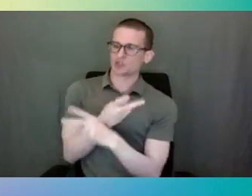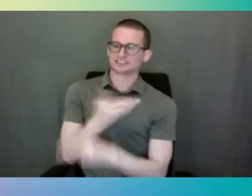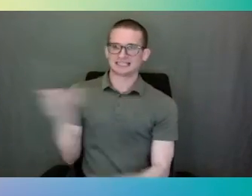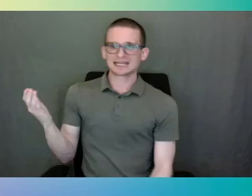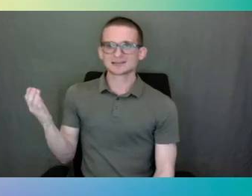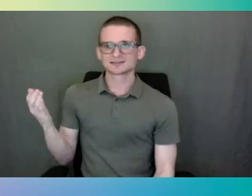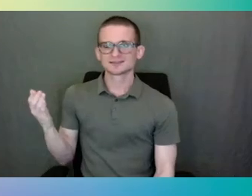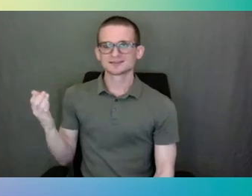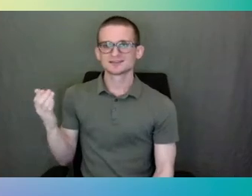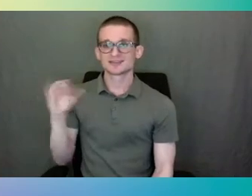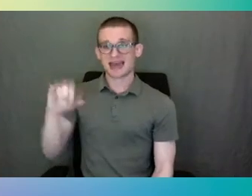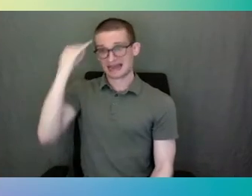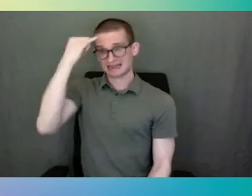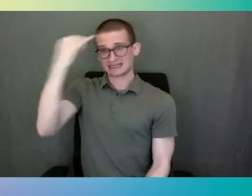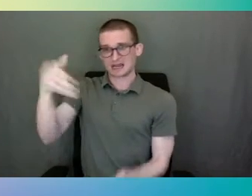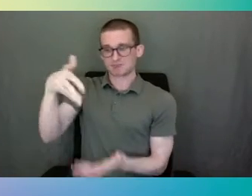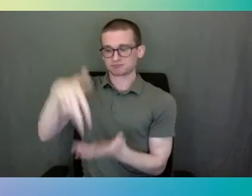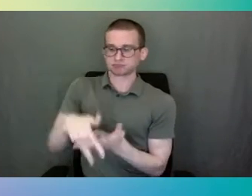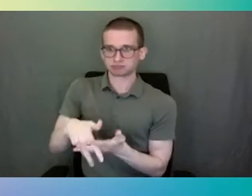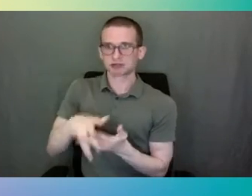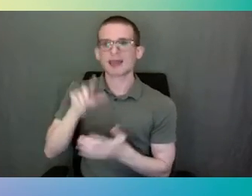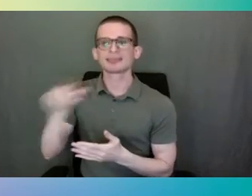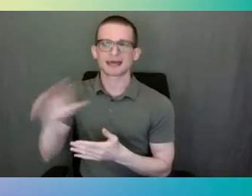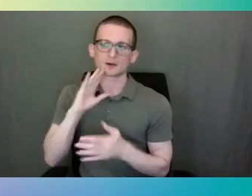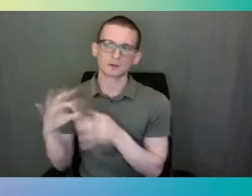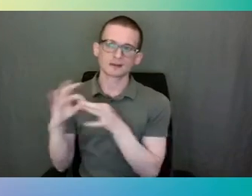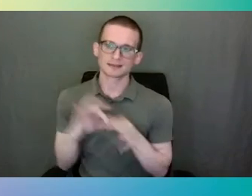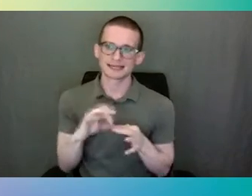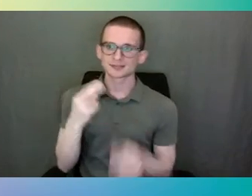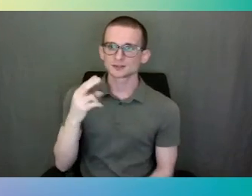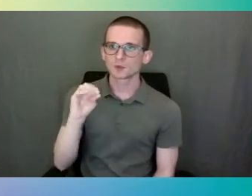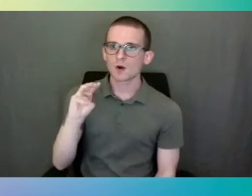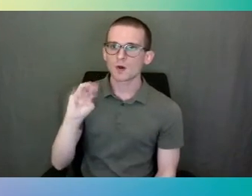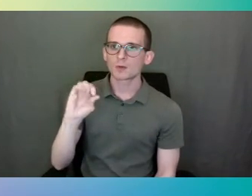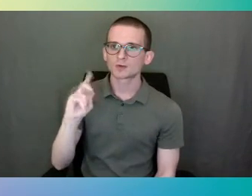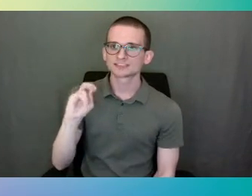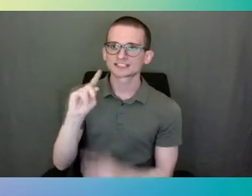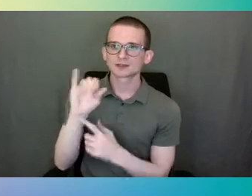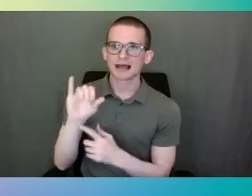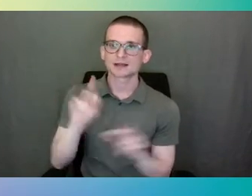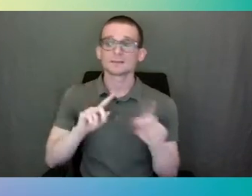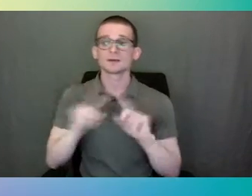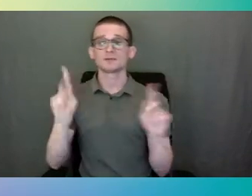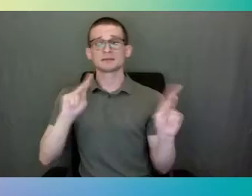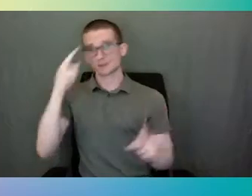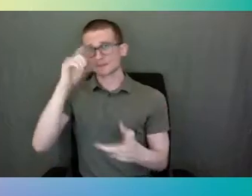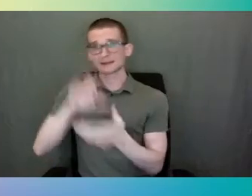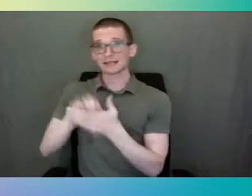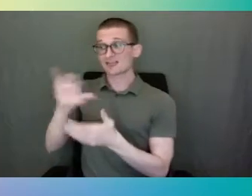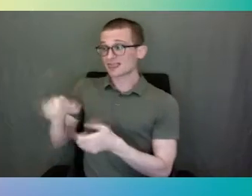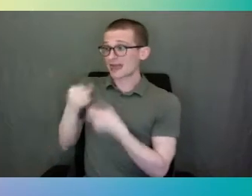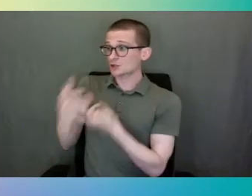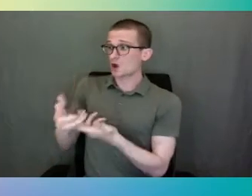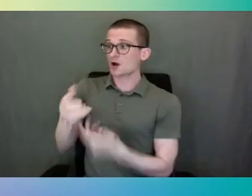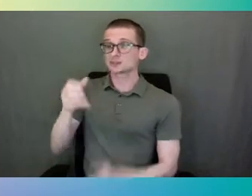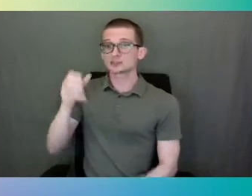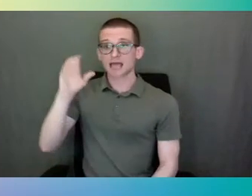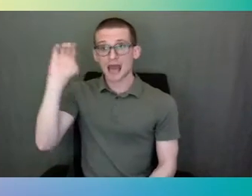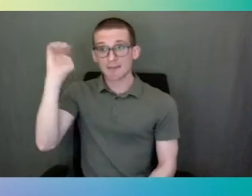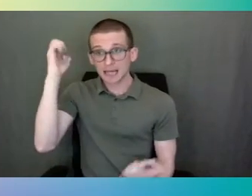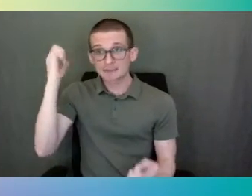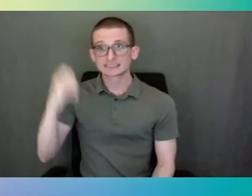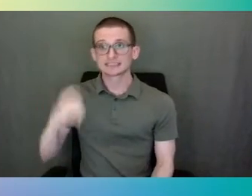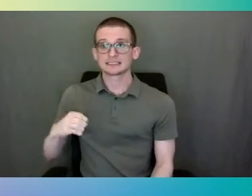be the cause of homosexuality, but it's the cause of epilepsy. It's the cause of, going